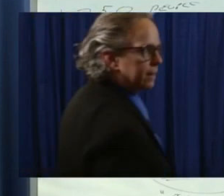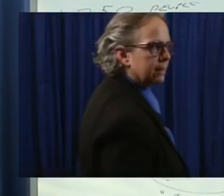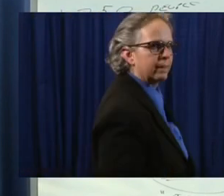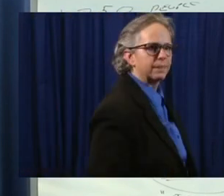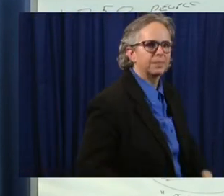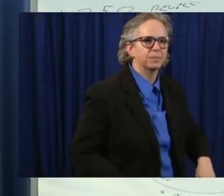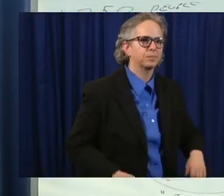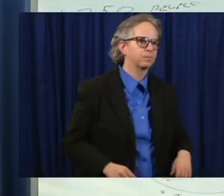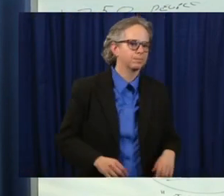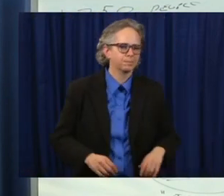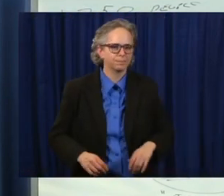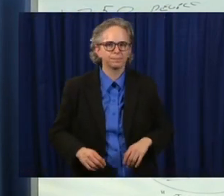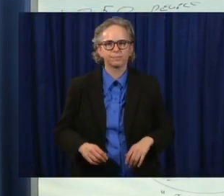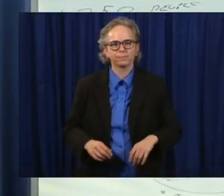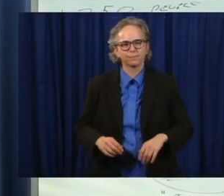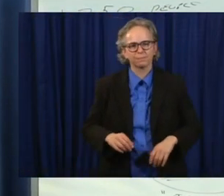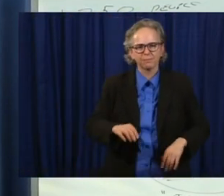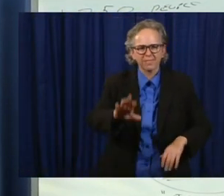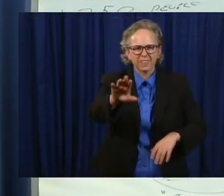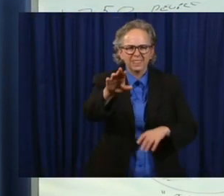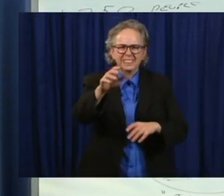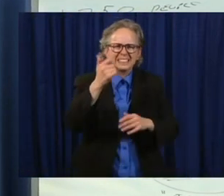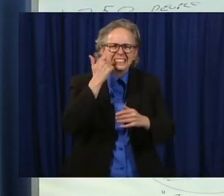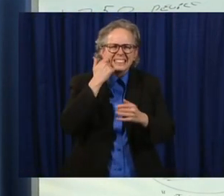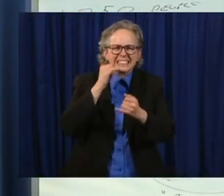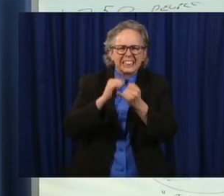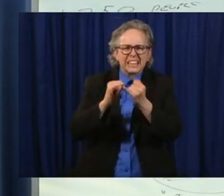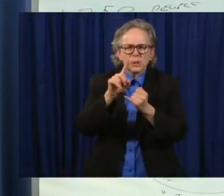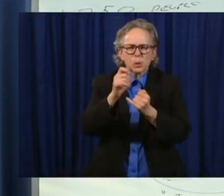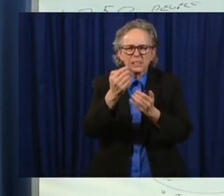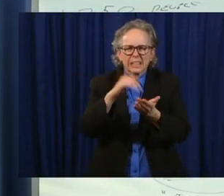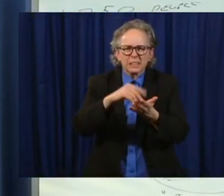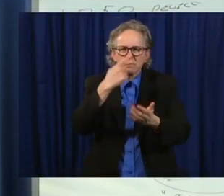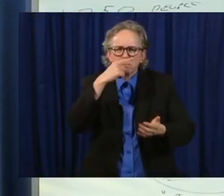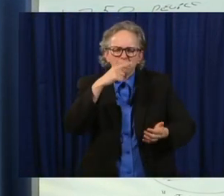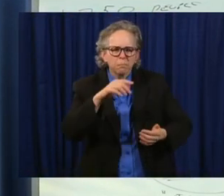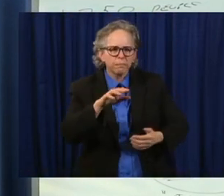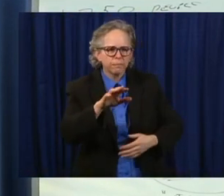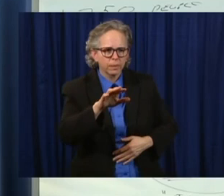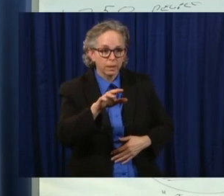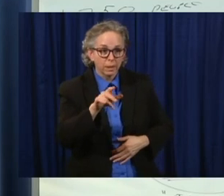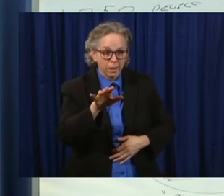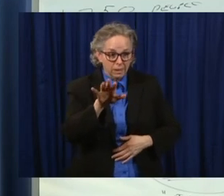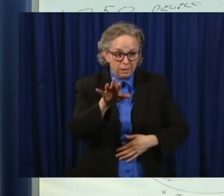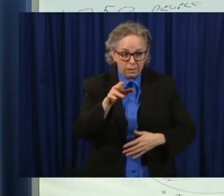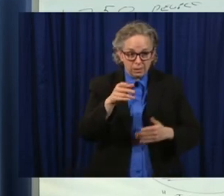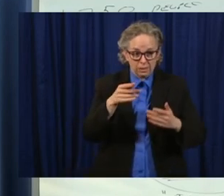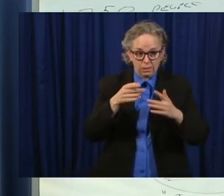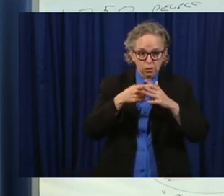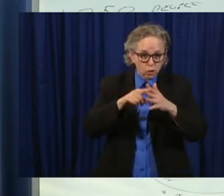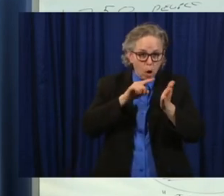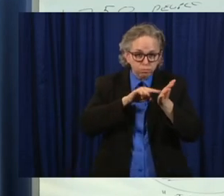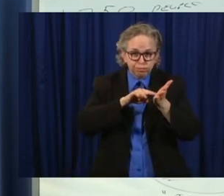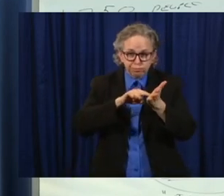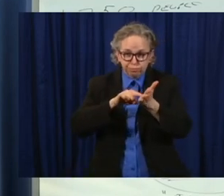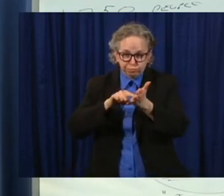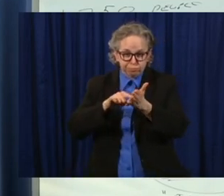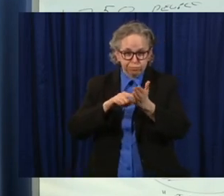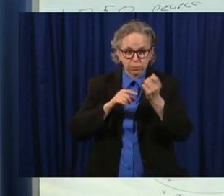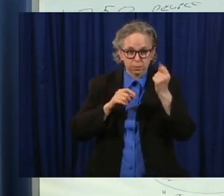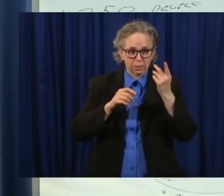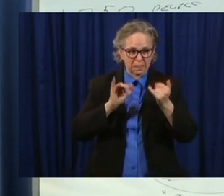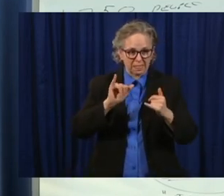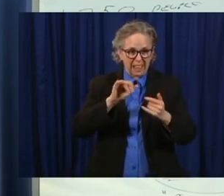I'm sorry, the last question was what? When you do this big effort, will there be a way to look at that data and do